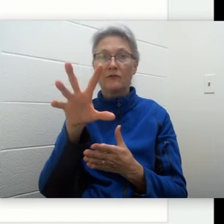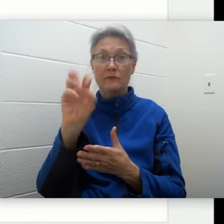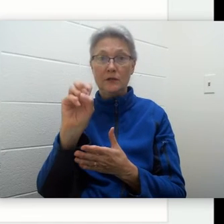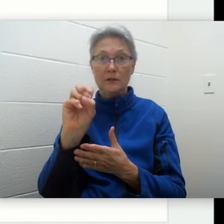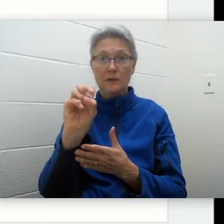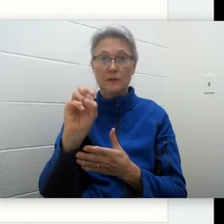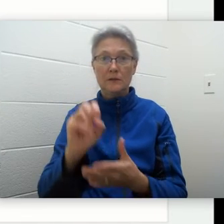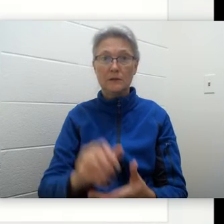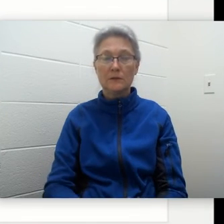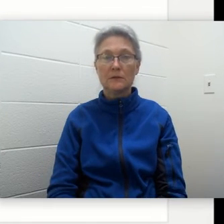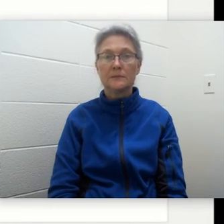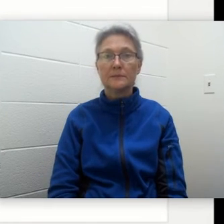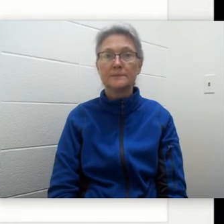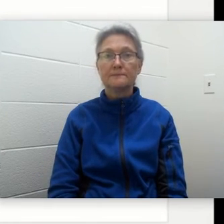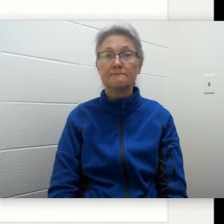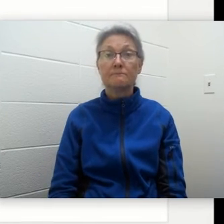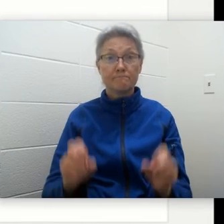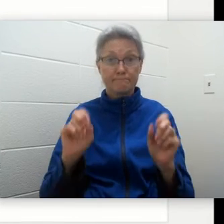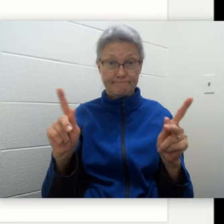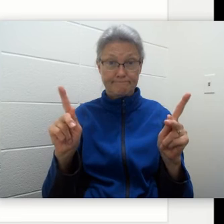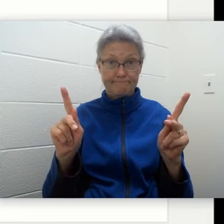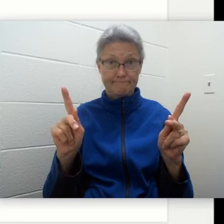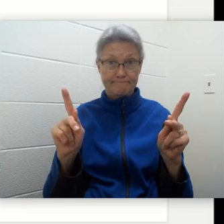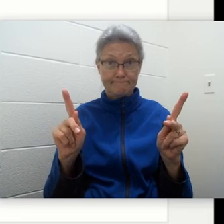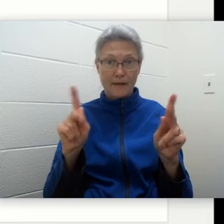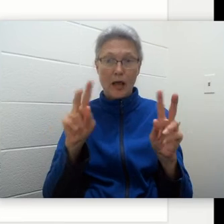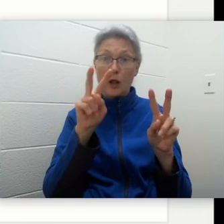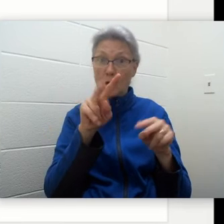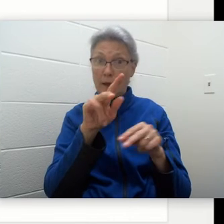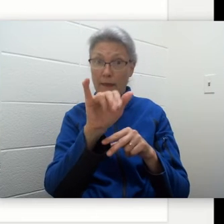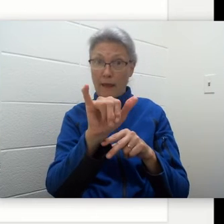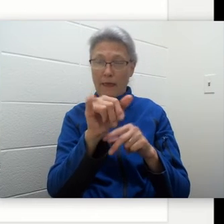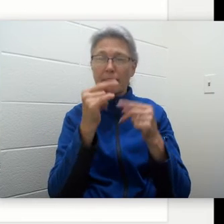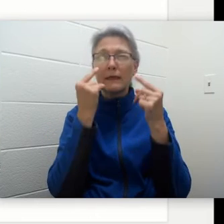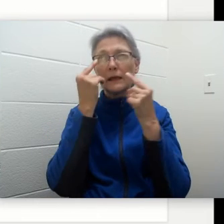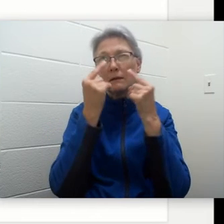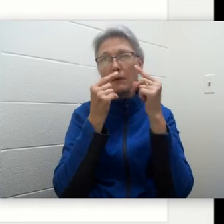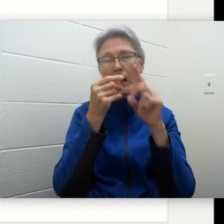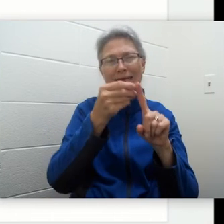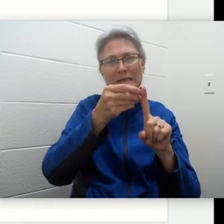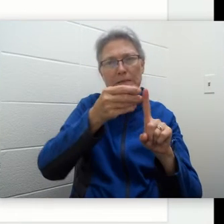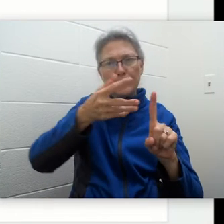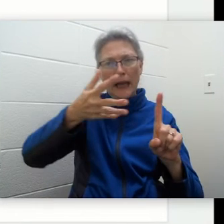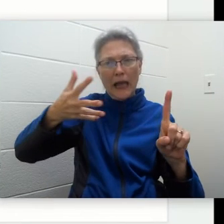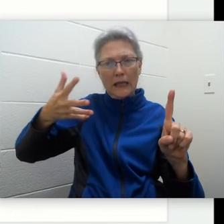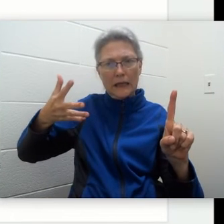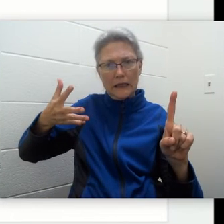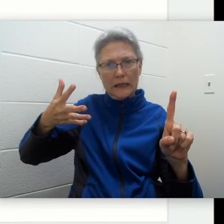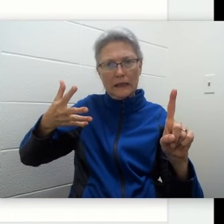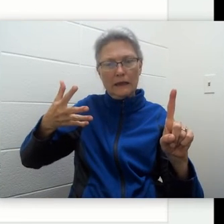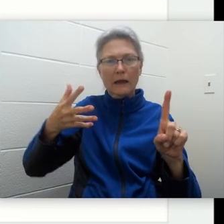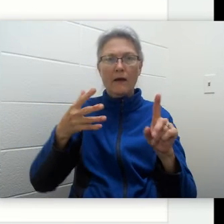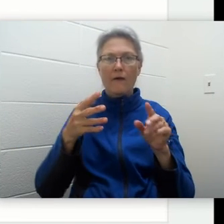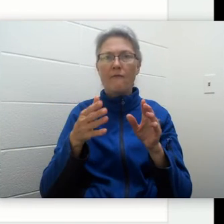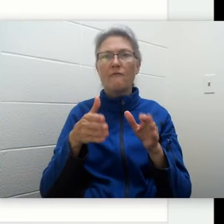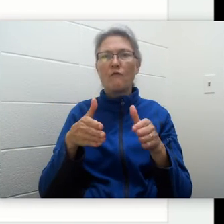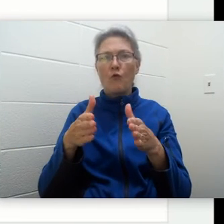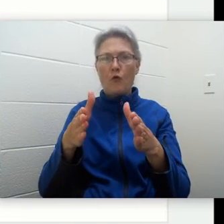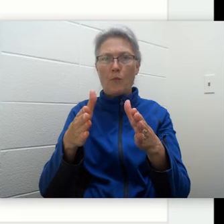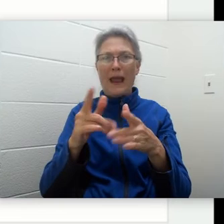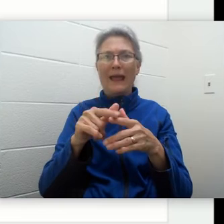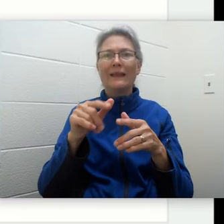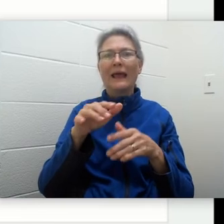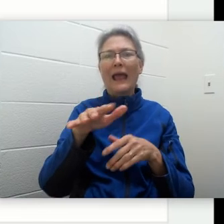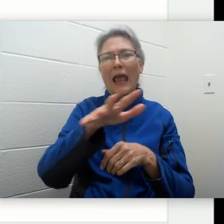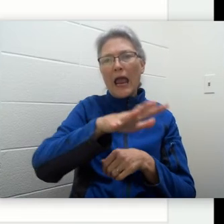1,250. Okay, looking at that and thinking about expanded form and also thinking about the area